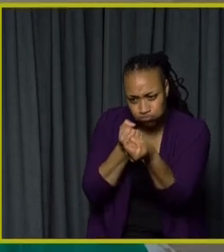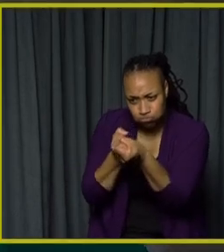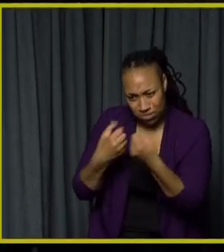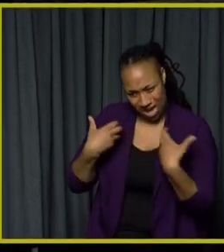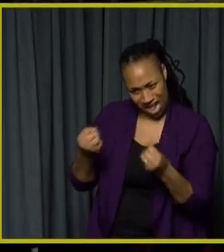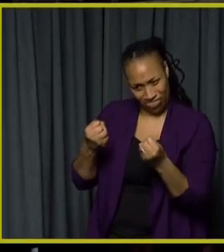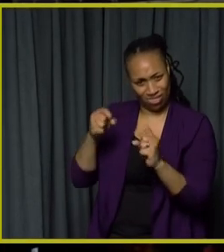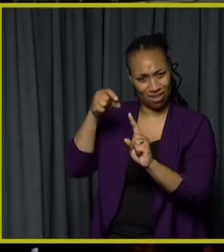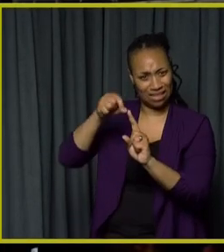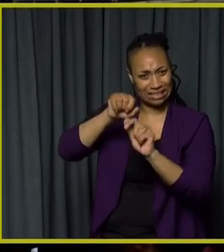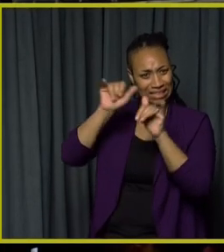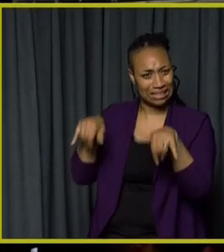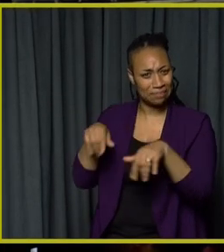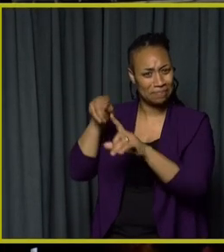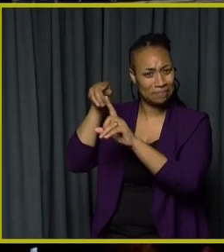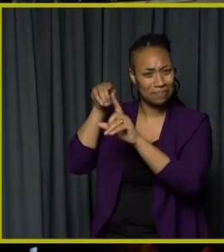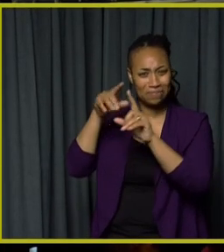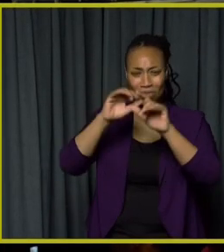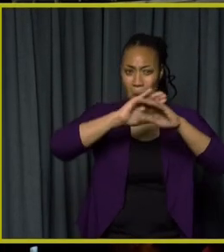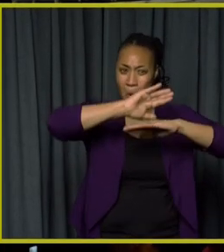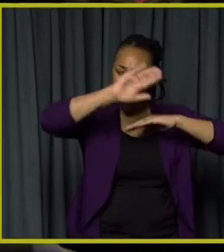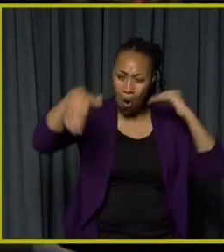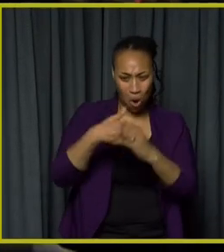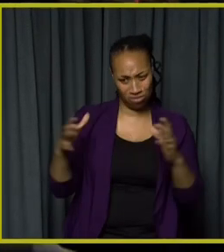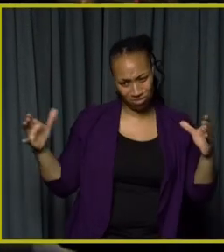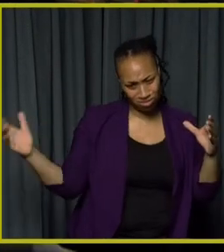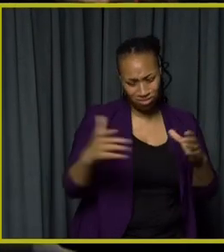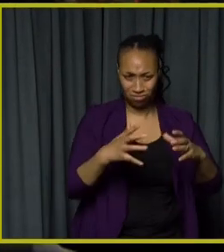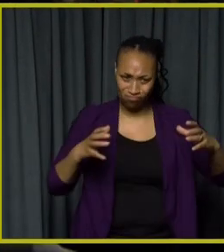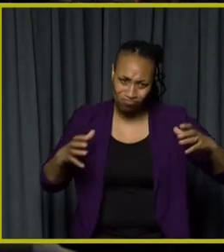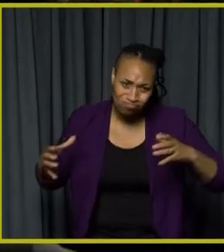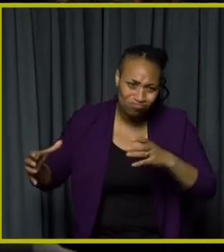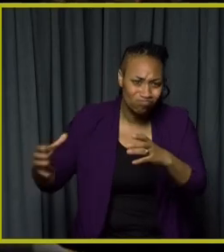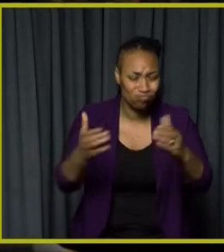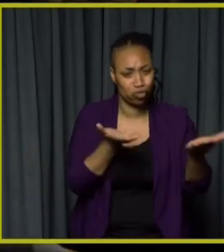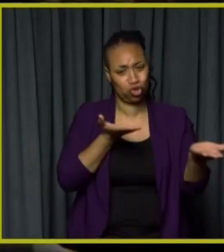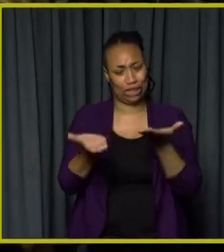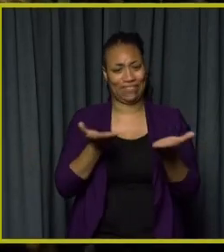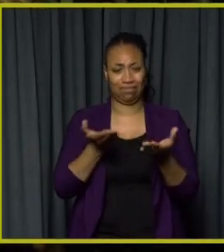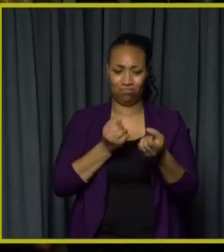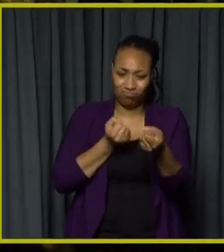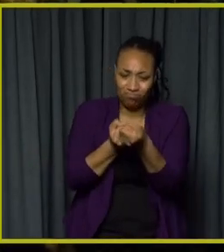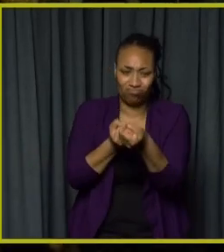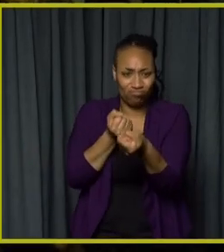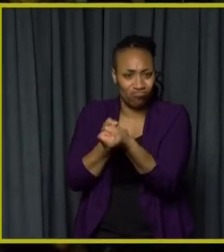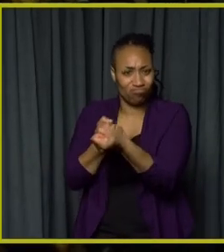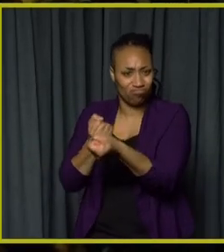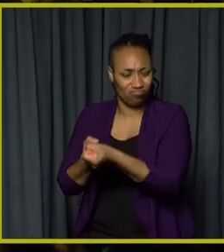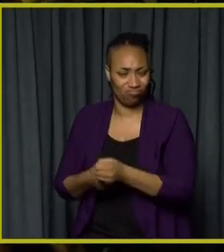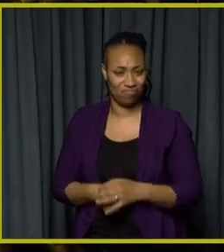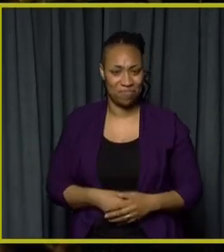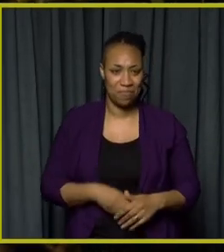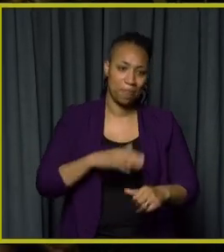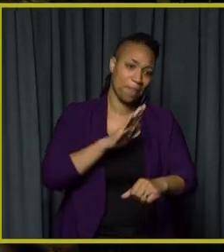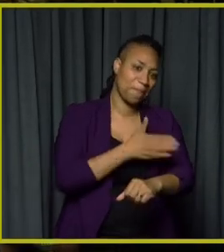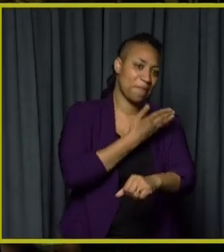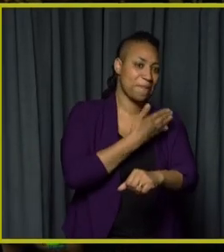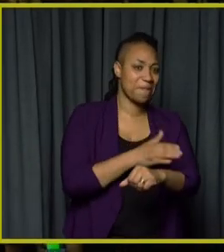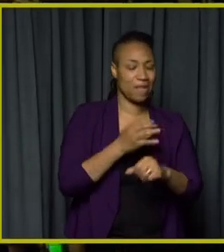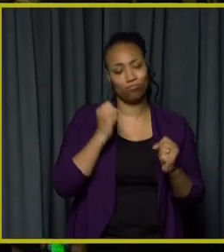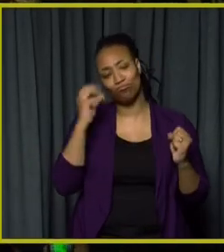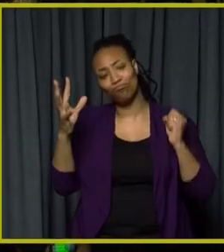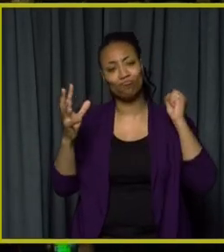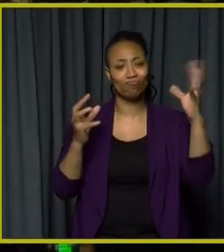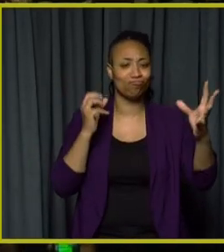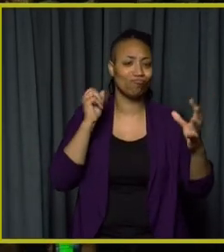everyone. Oh, somebody's hurting my brother, and it's gone on far